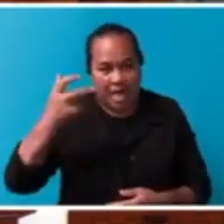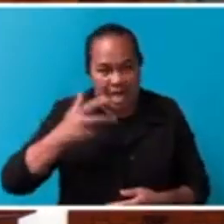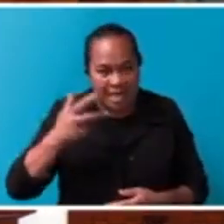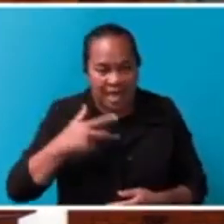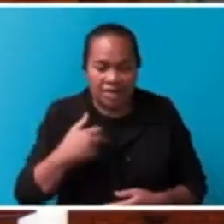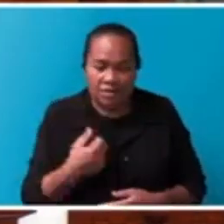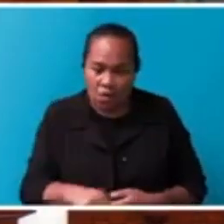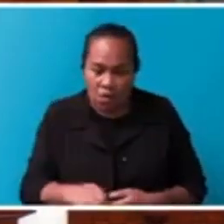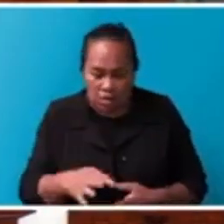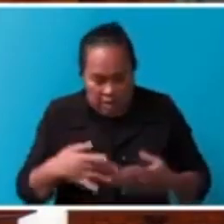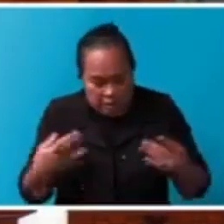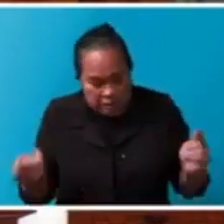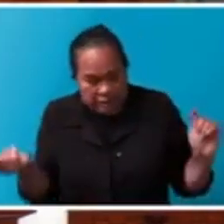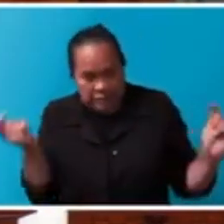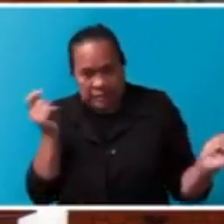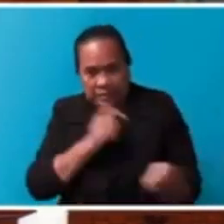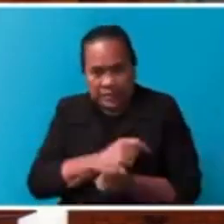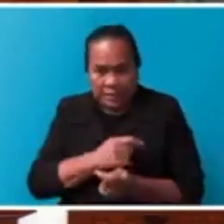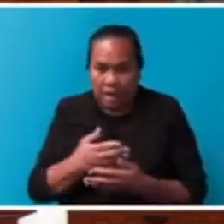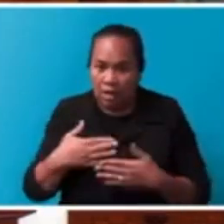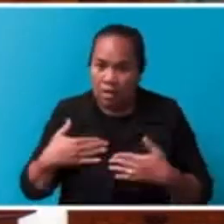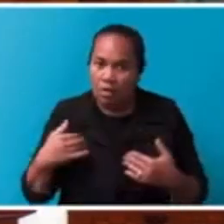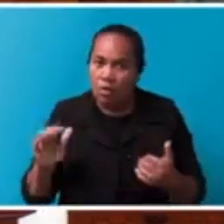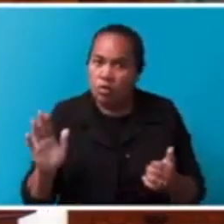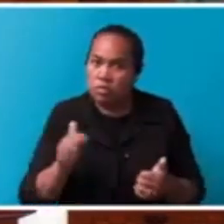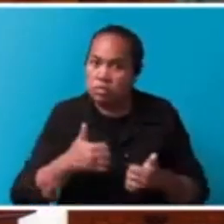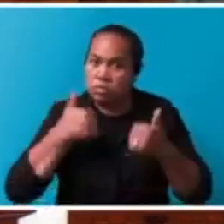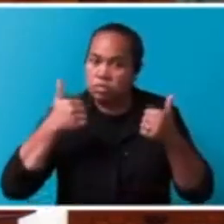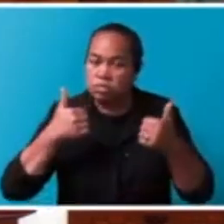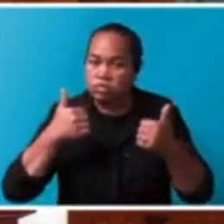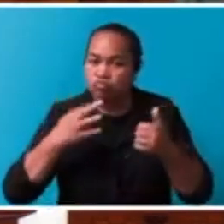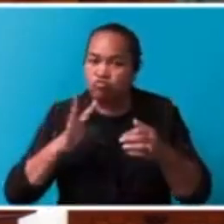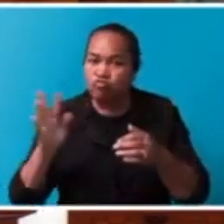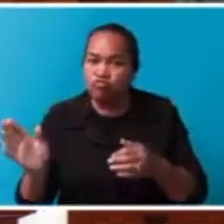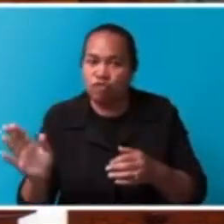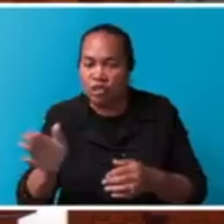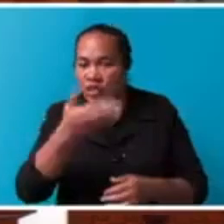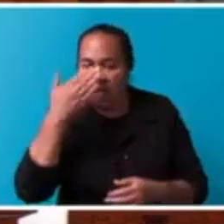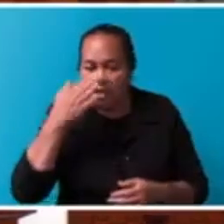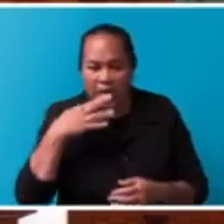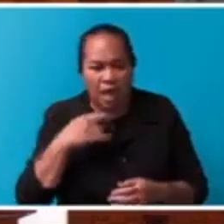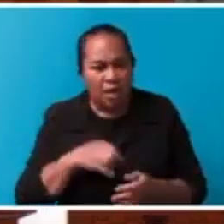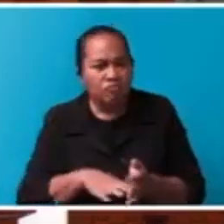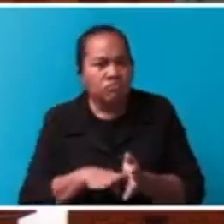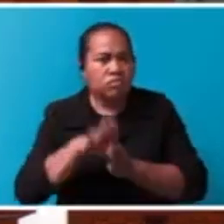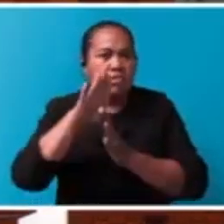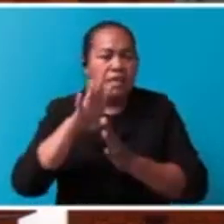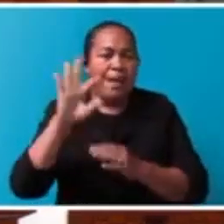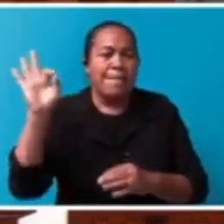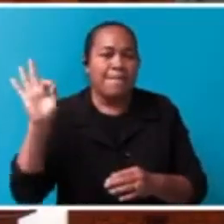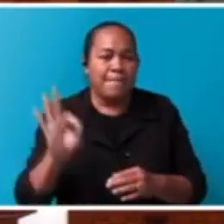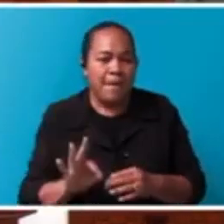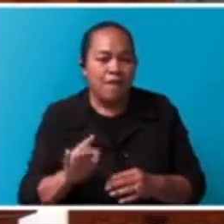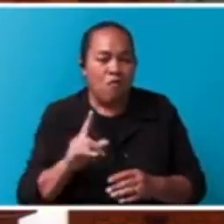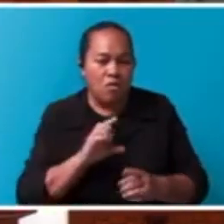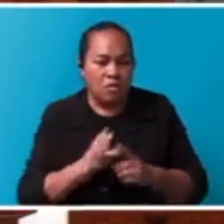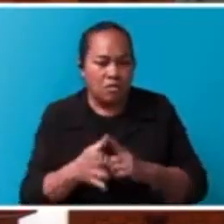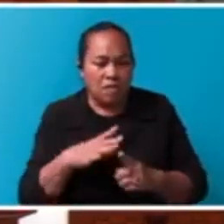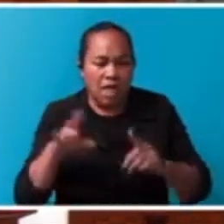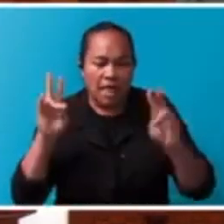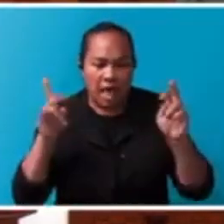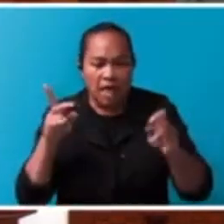revamped approach has yielded remarkable results, with significant increase in the percentage of customary titles being